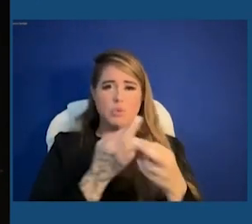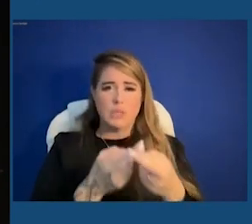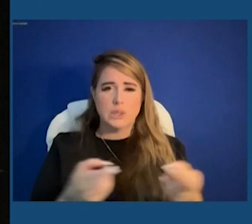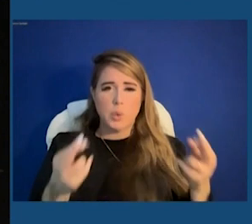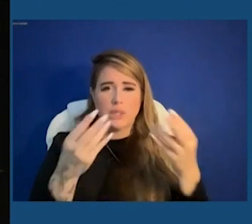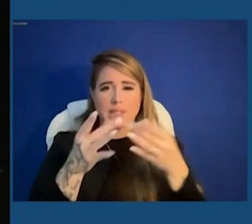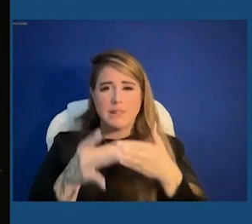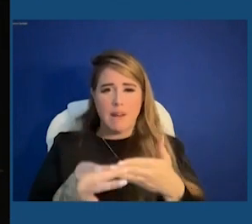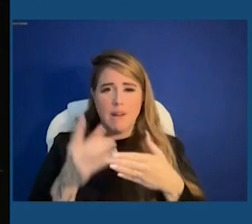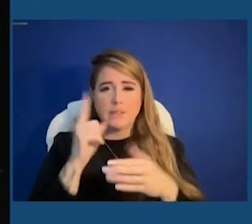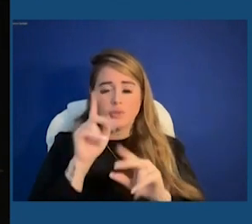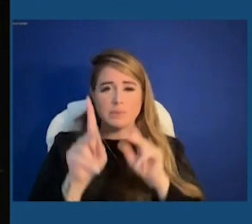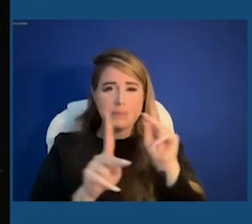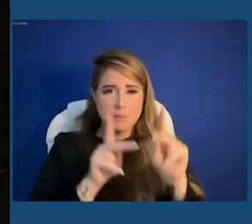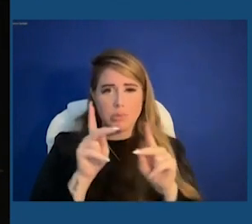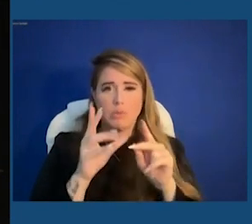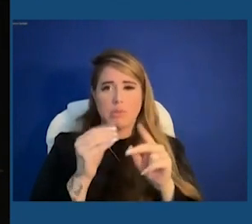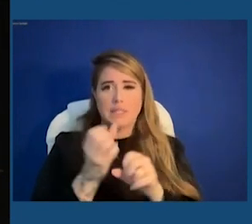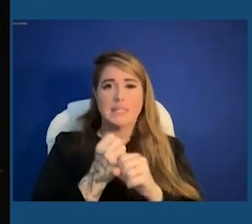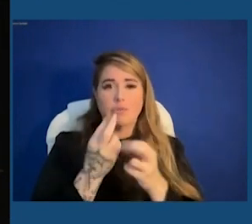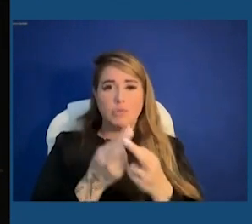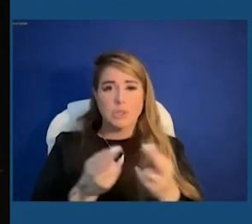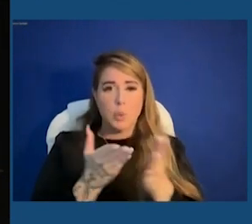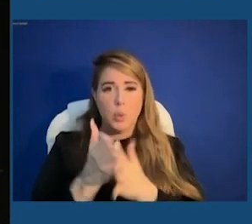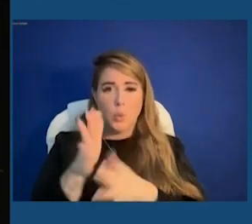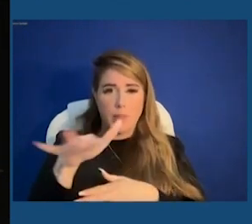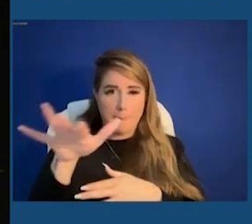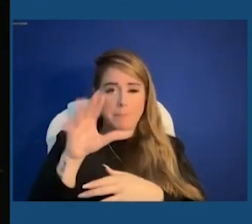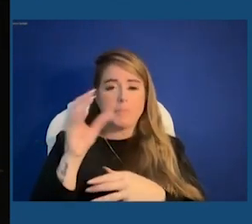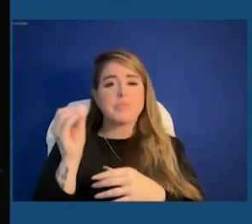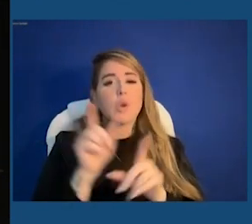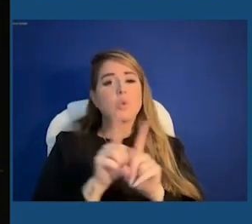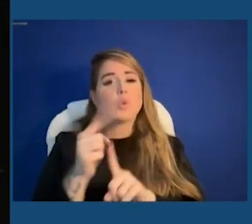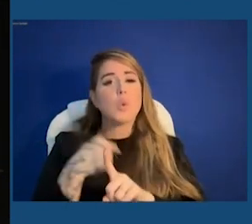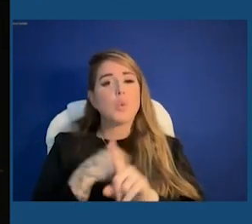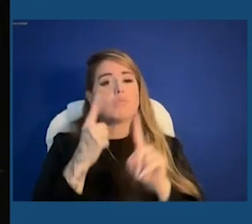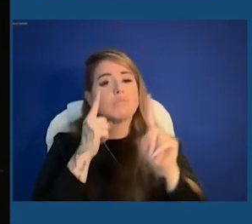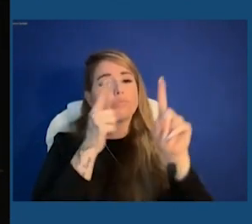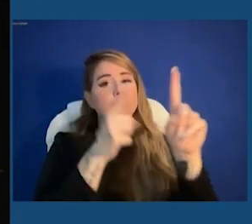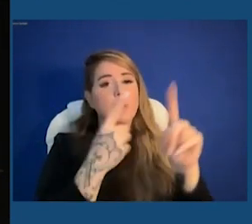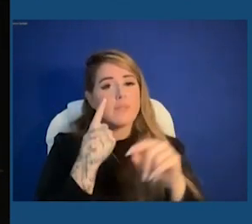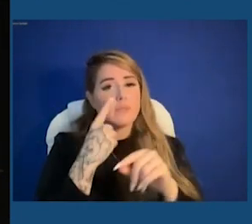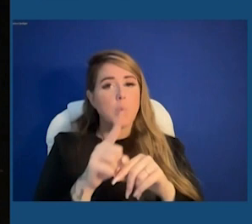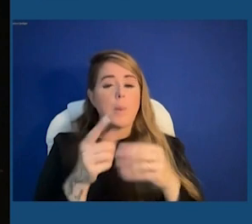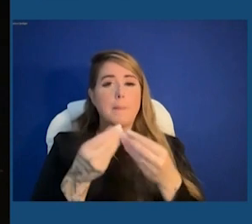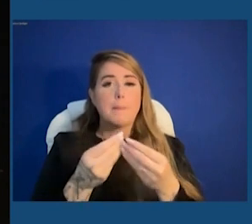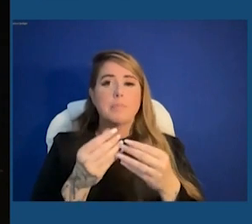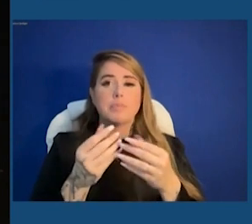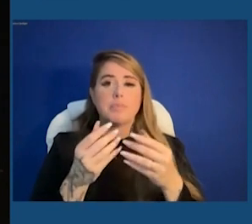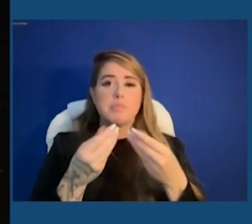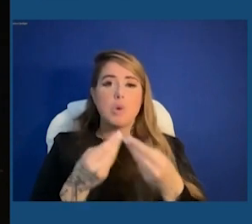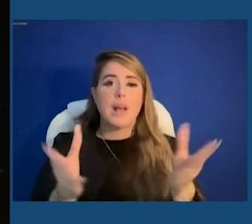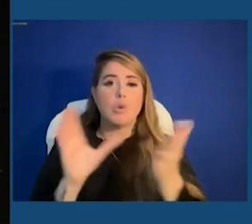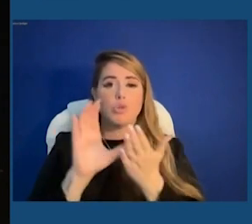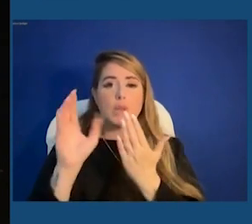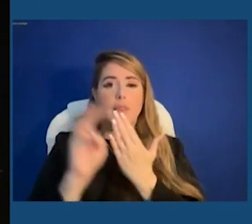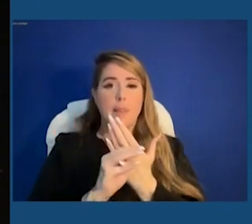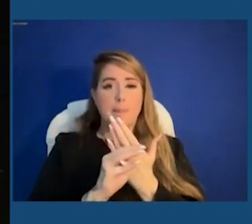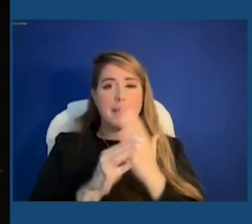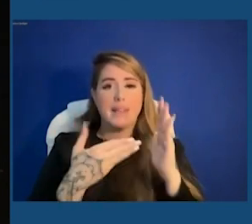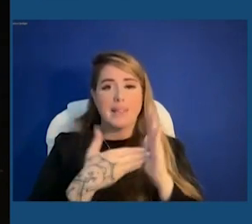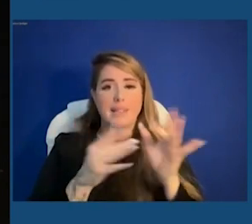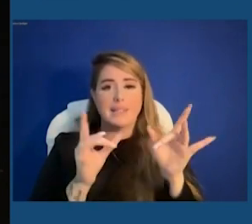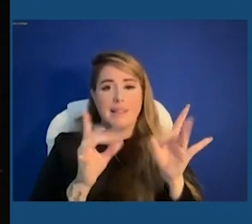towards folks and getting resources to them. And then also we're working towards putting out a hate crime curriculum, really focused